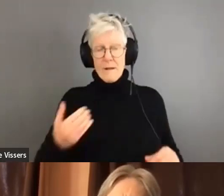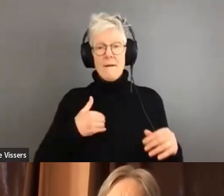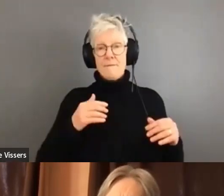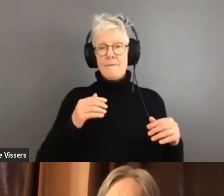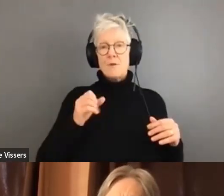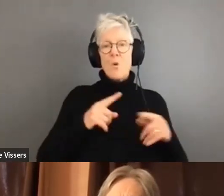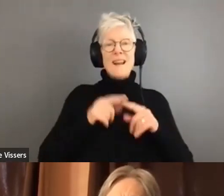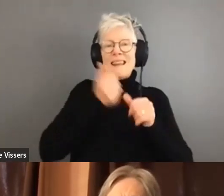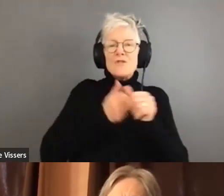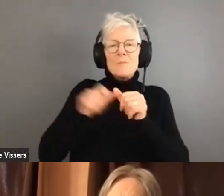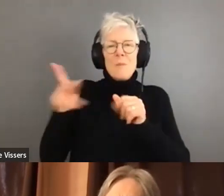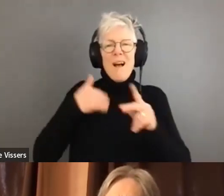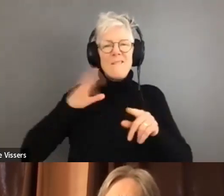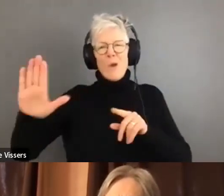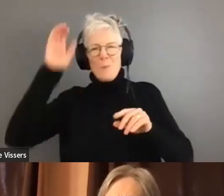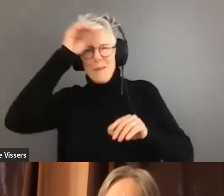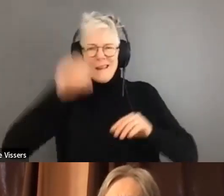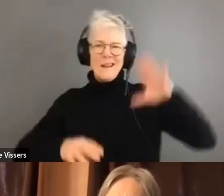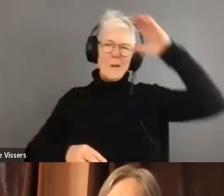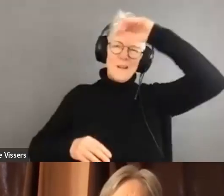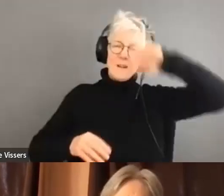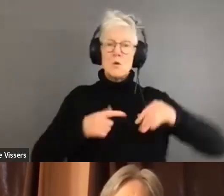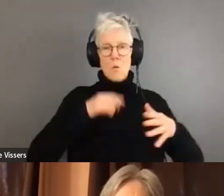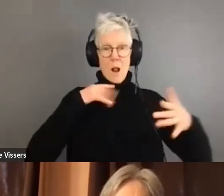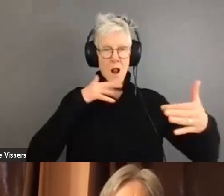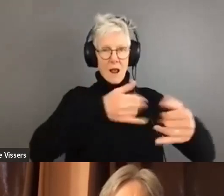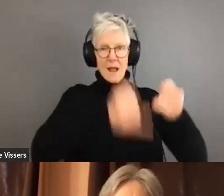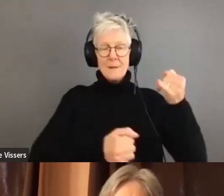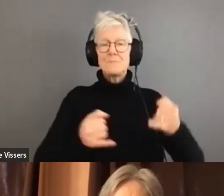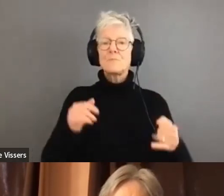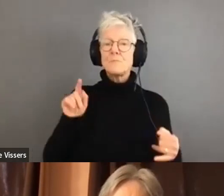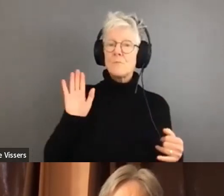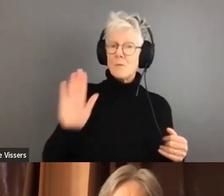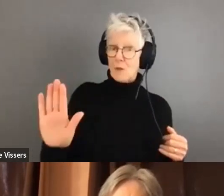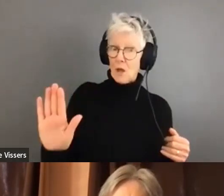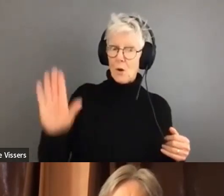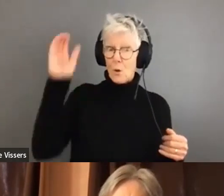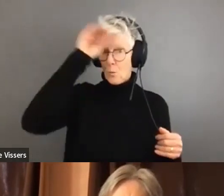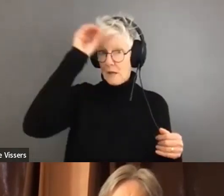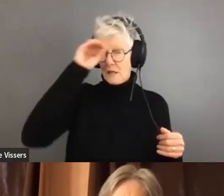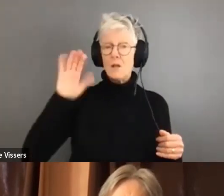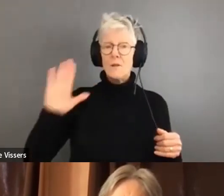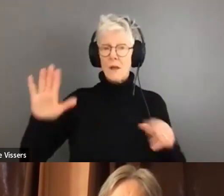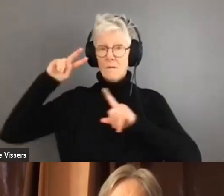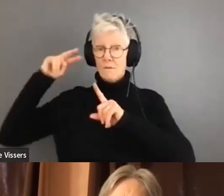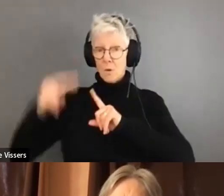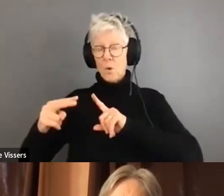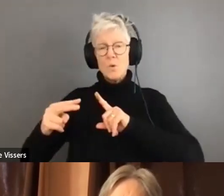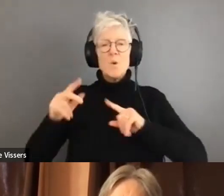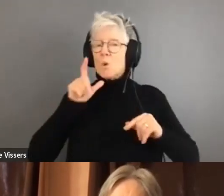the end, we say this: the guests' opinions and views do not